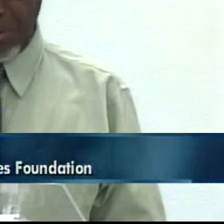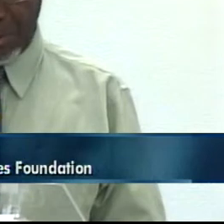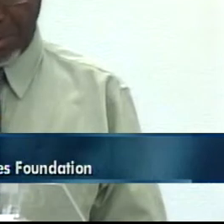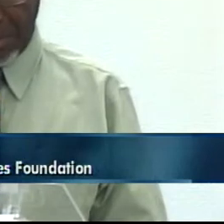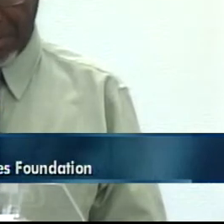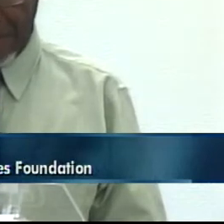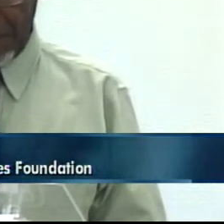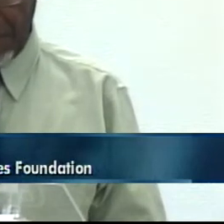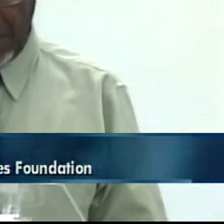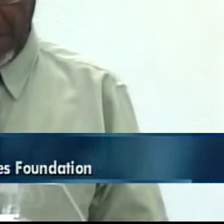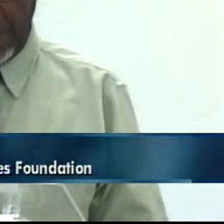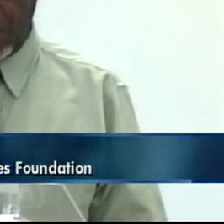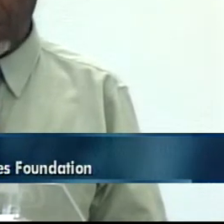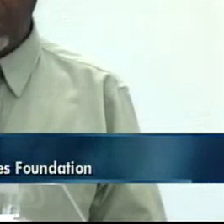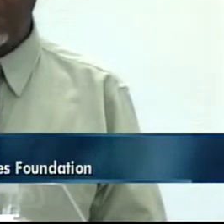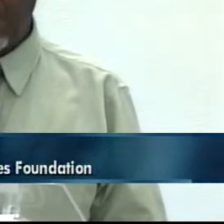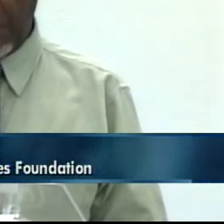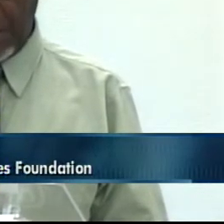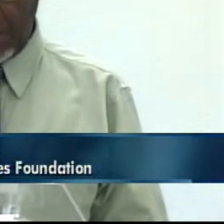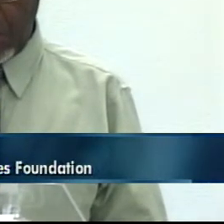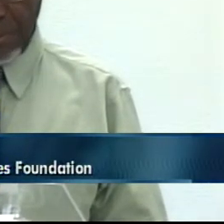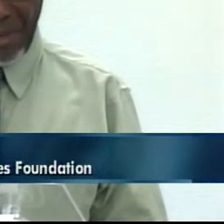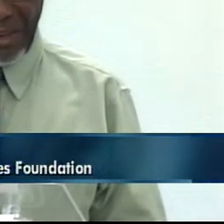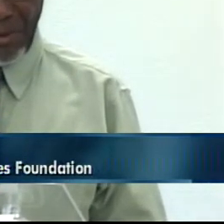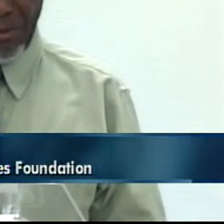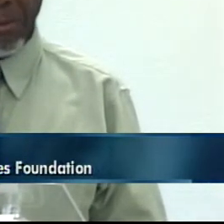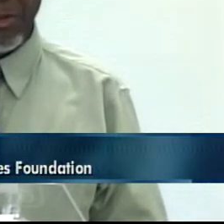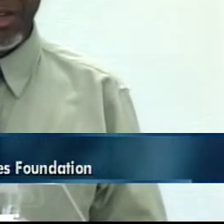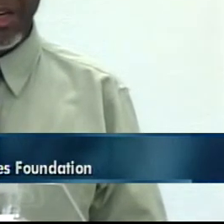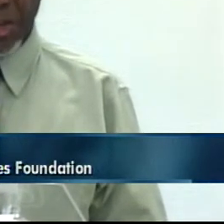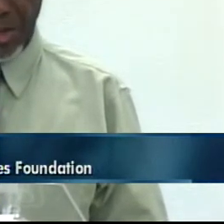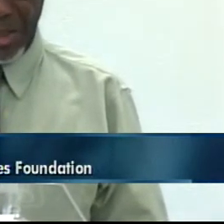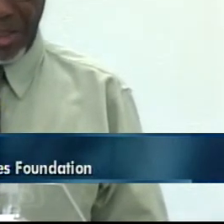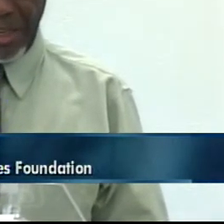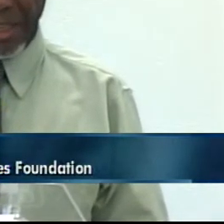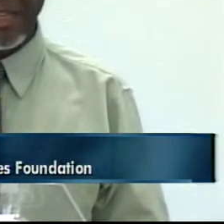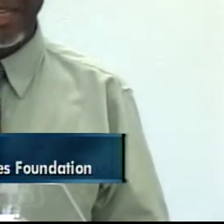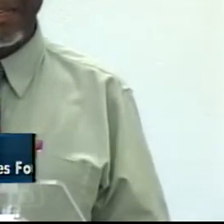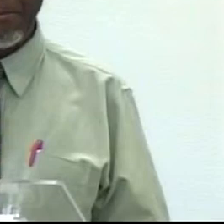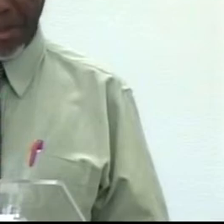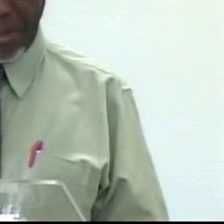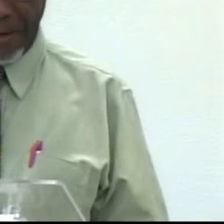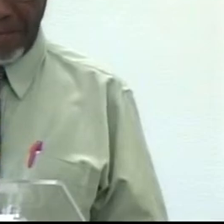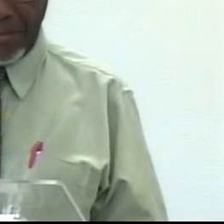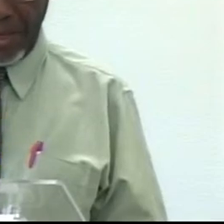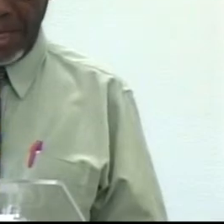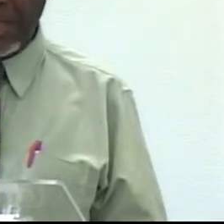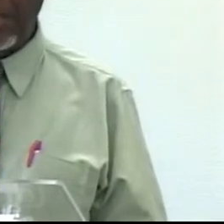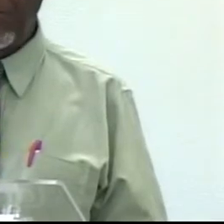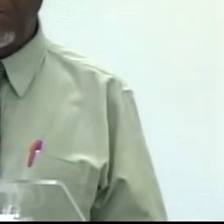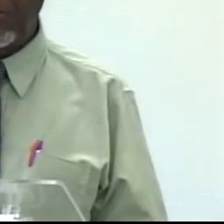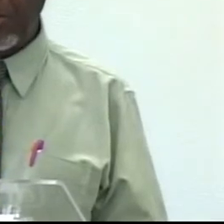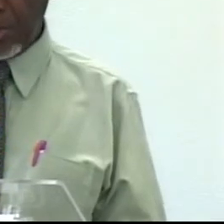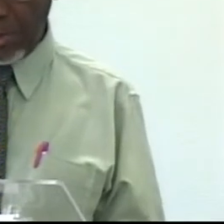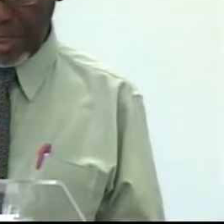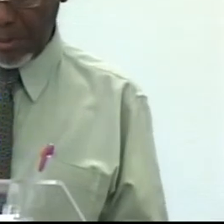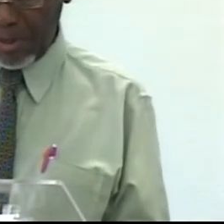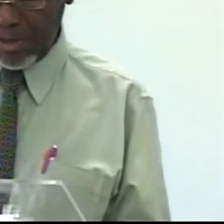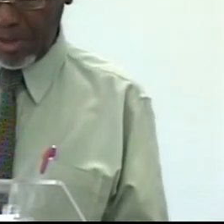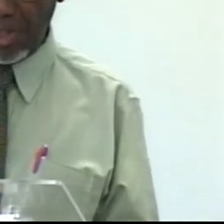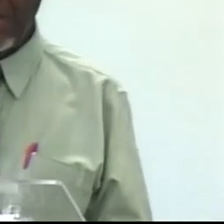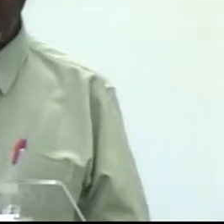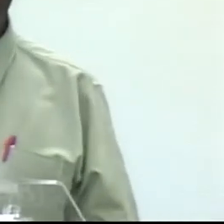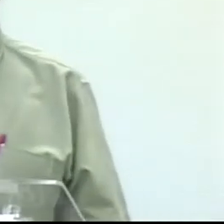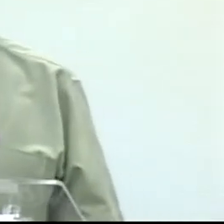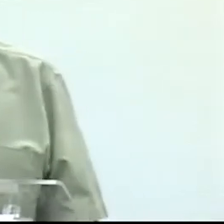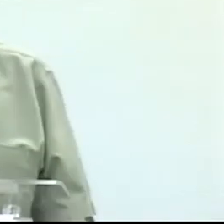productive output. Insurance companies will benefit from a reduction in their health claims, and individuals will